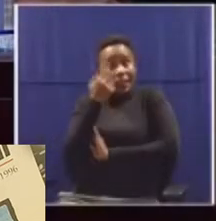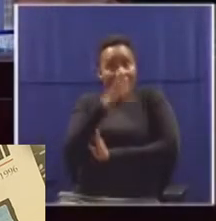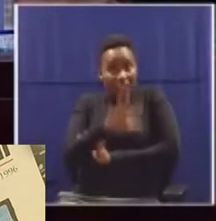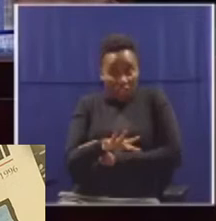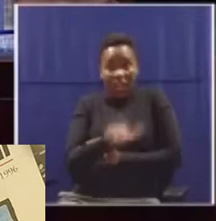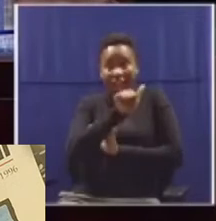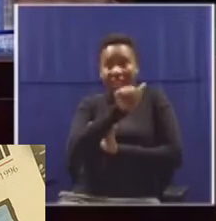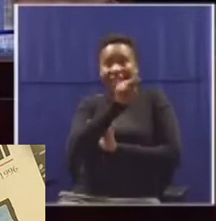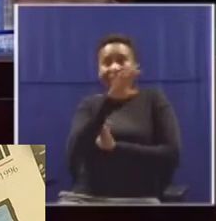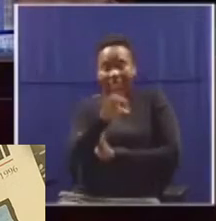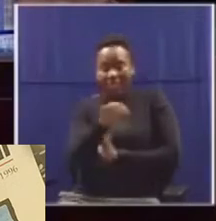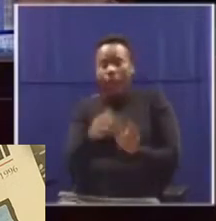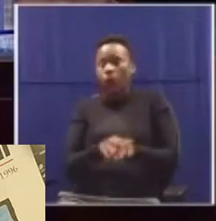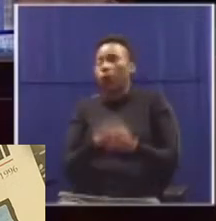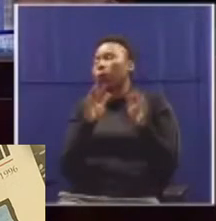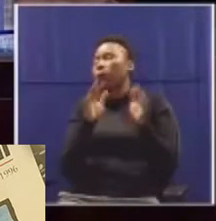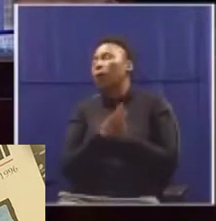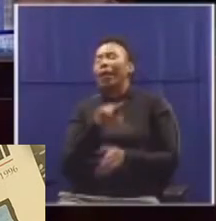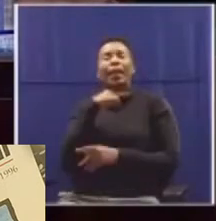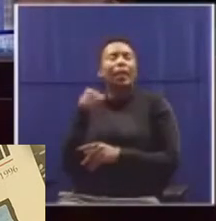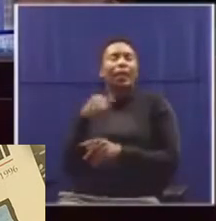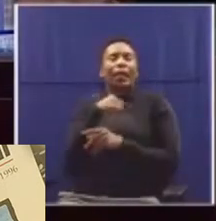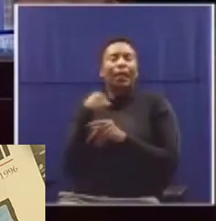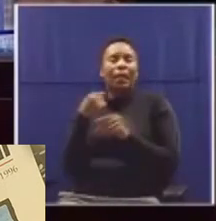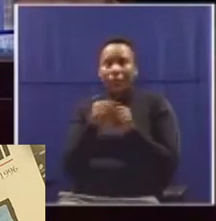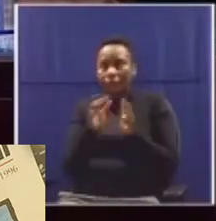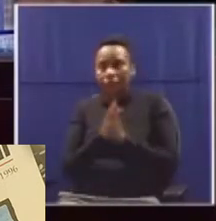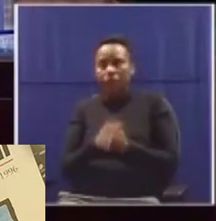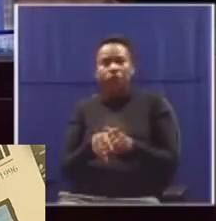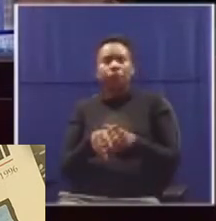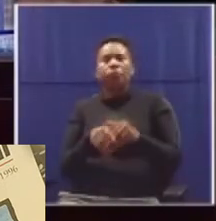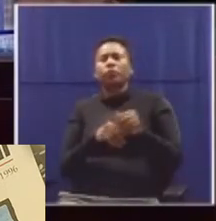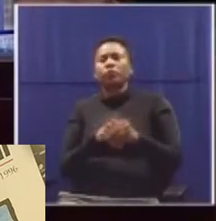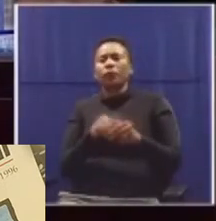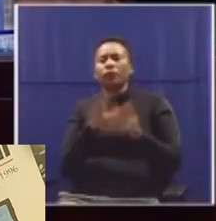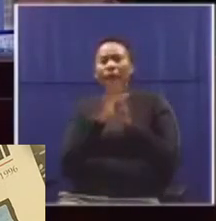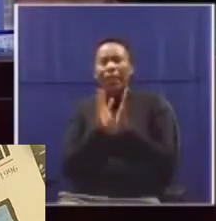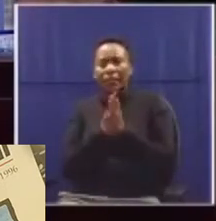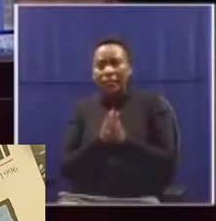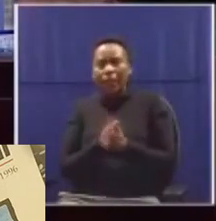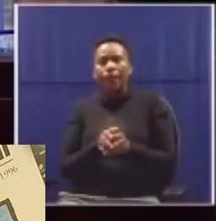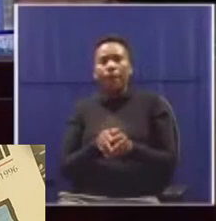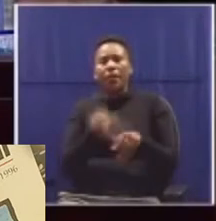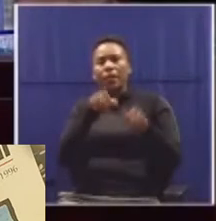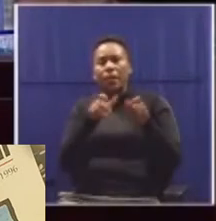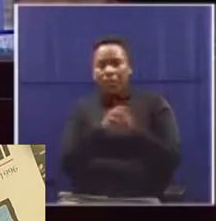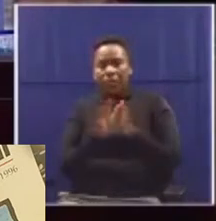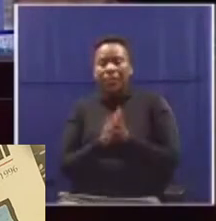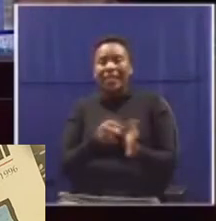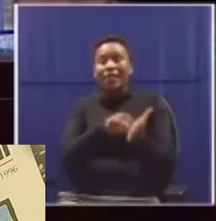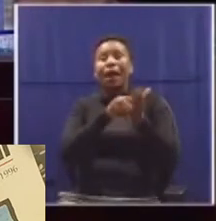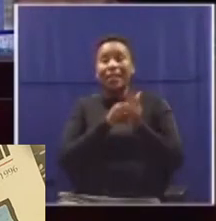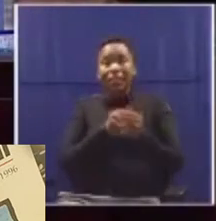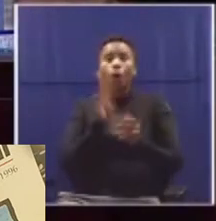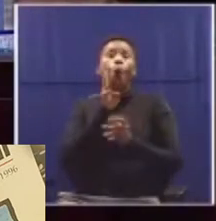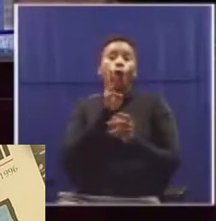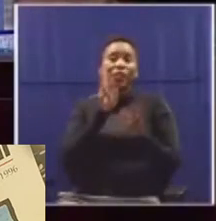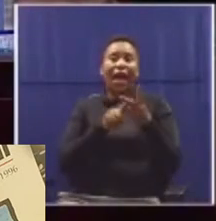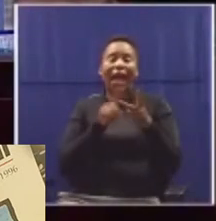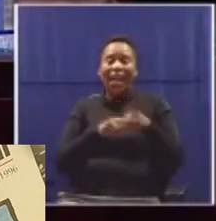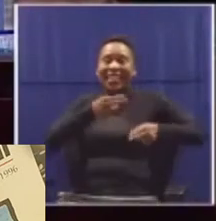brutally killing unrest it honey for demanding water and sanitation from the government that